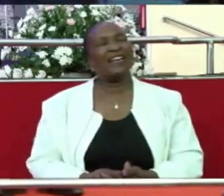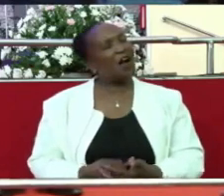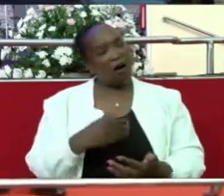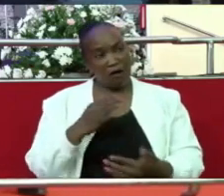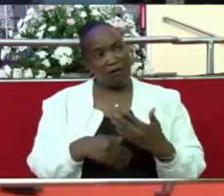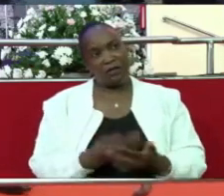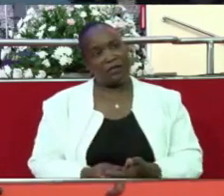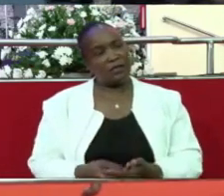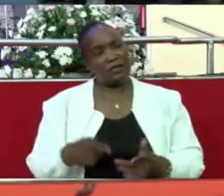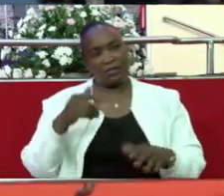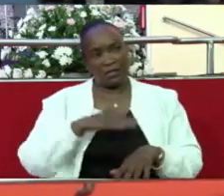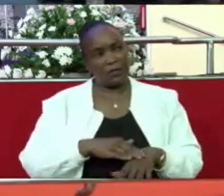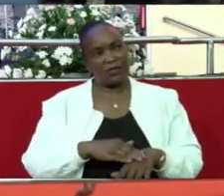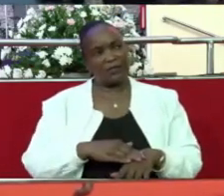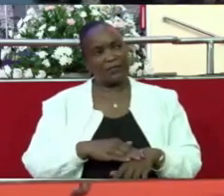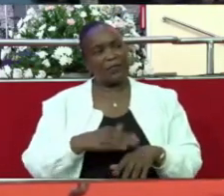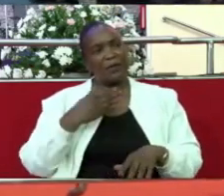When I feel like I can't pray,